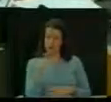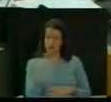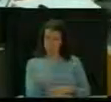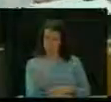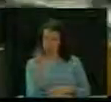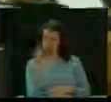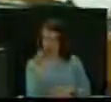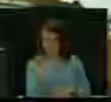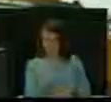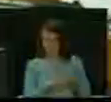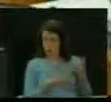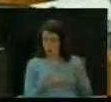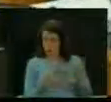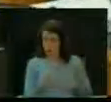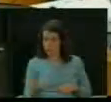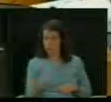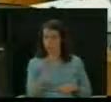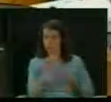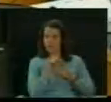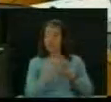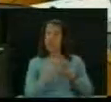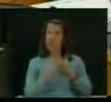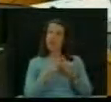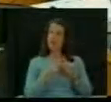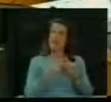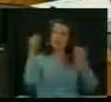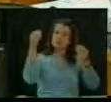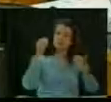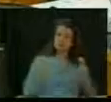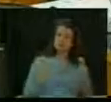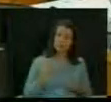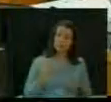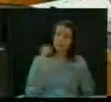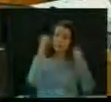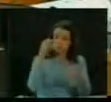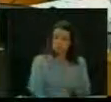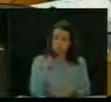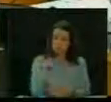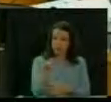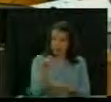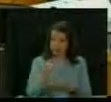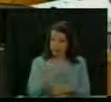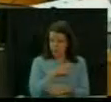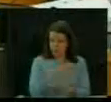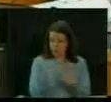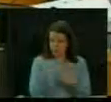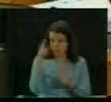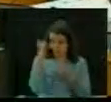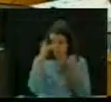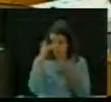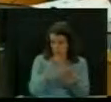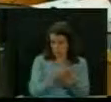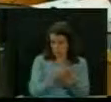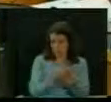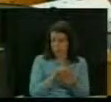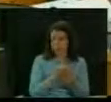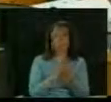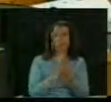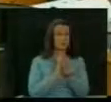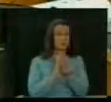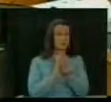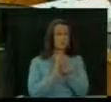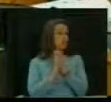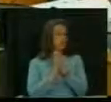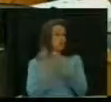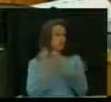question, the law director said he would find out what has gone on throughout the state and present that to the Ethics Committee